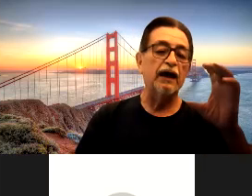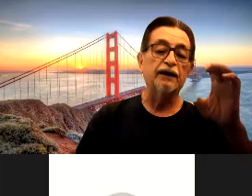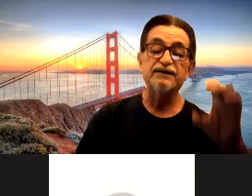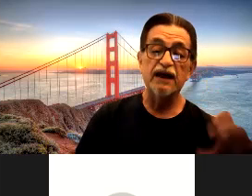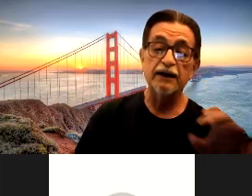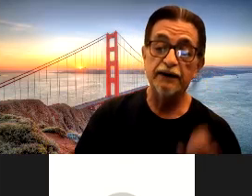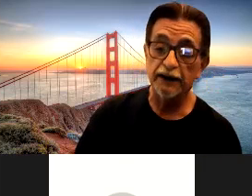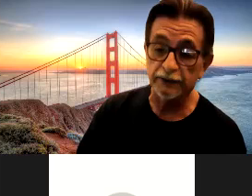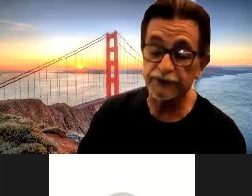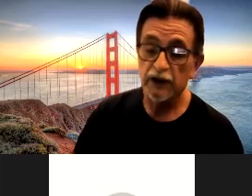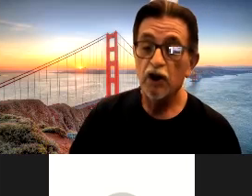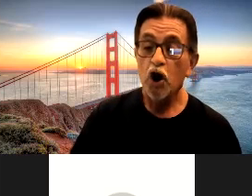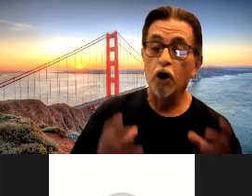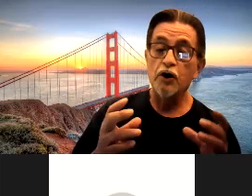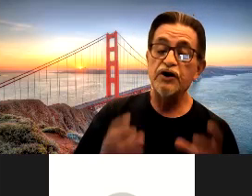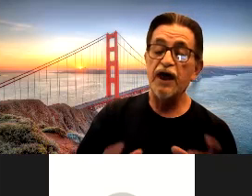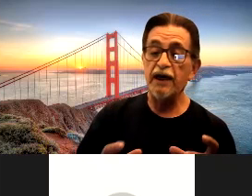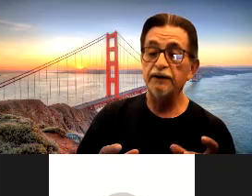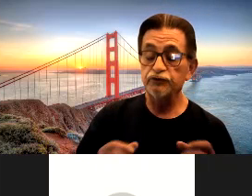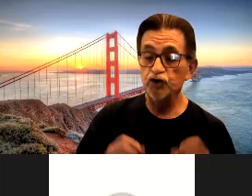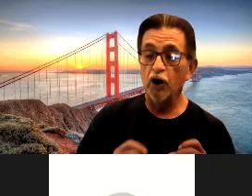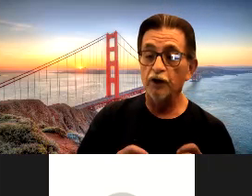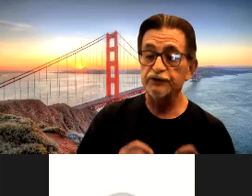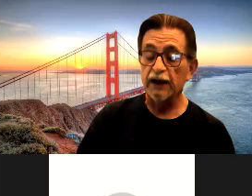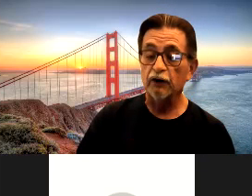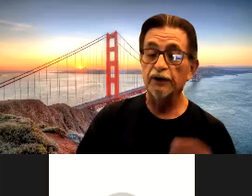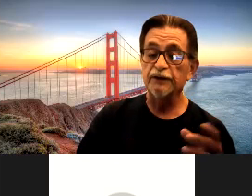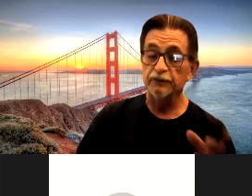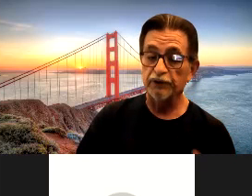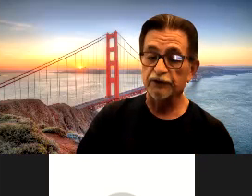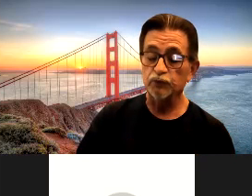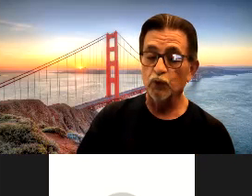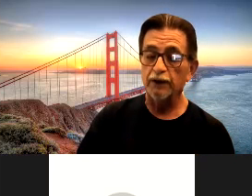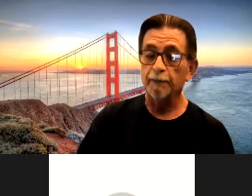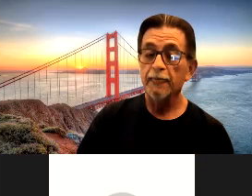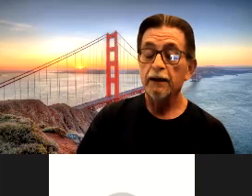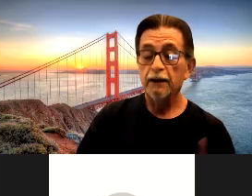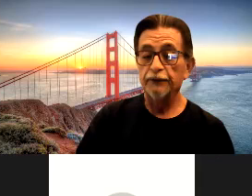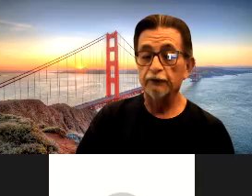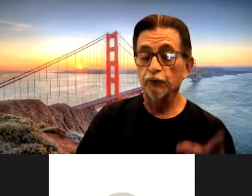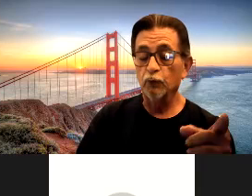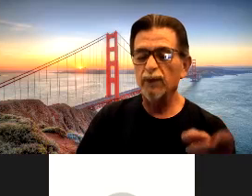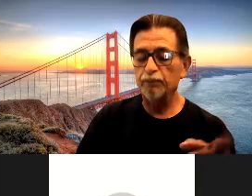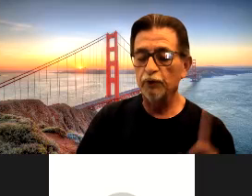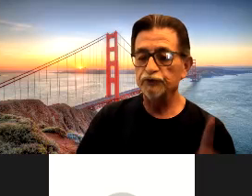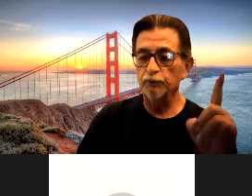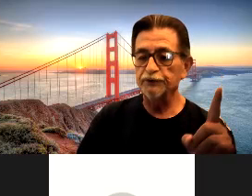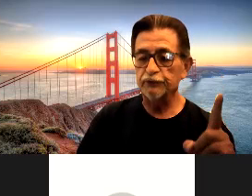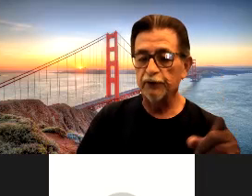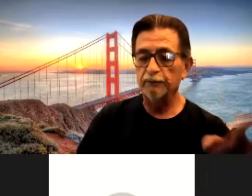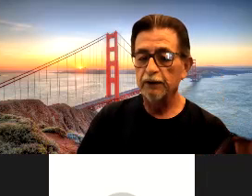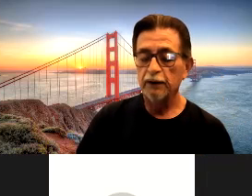positives and 10 negatives. Our net charge now is a +1. Therefore, we